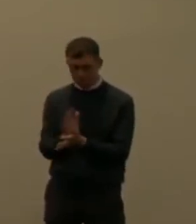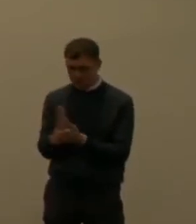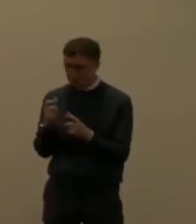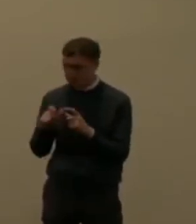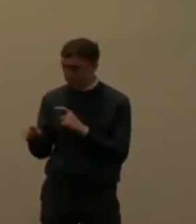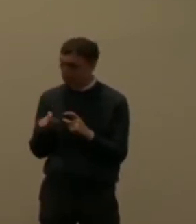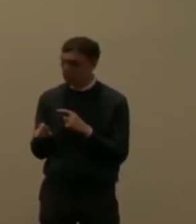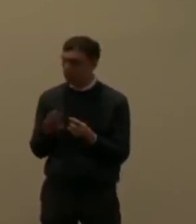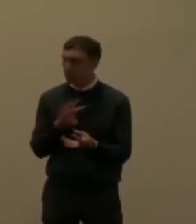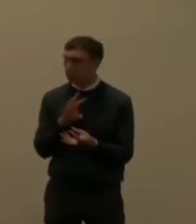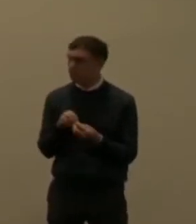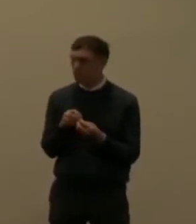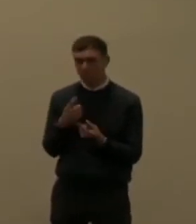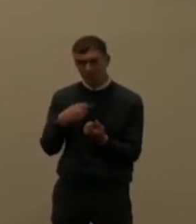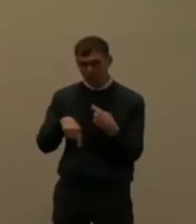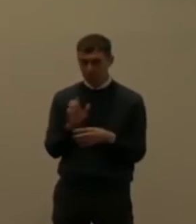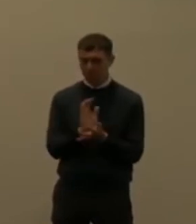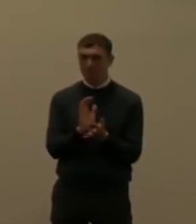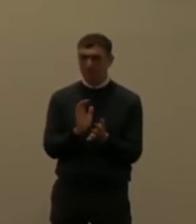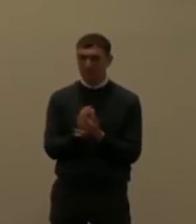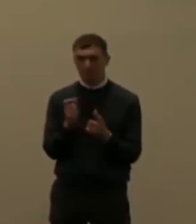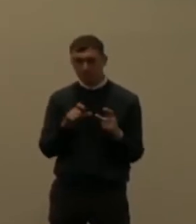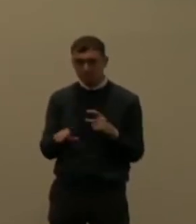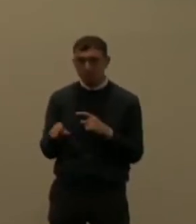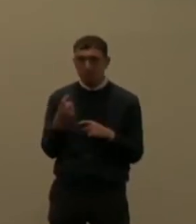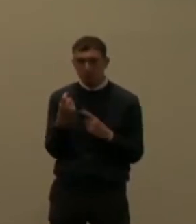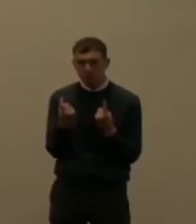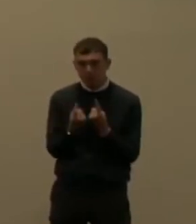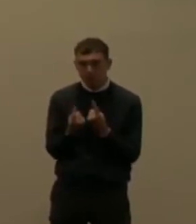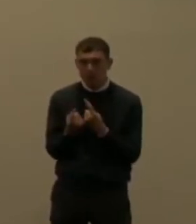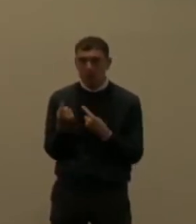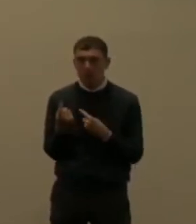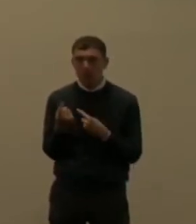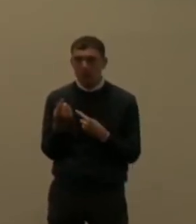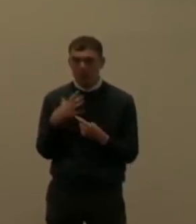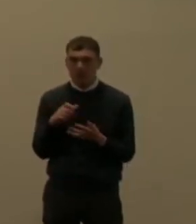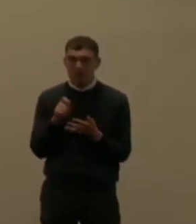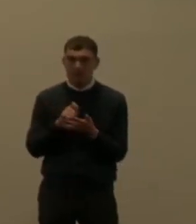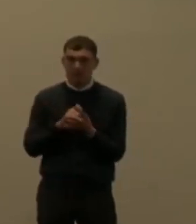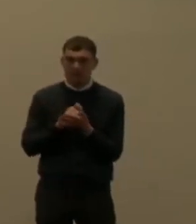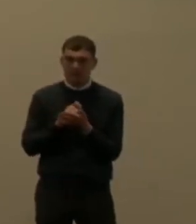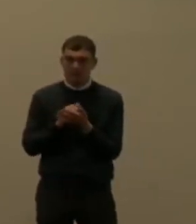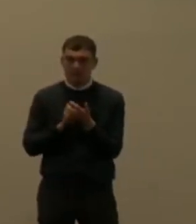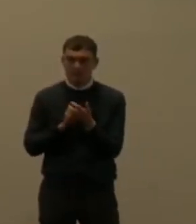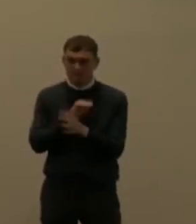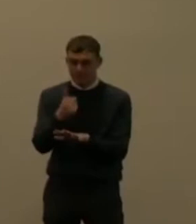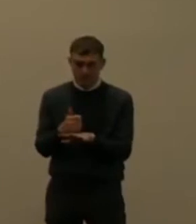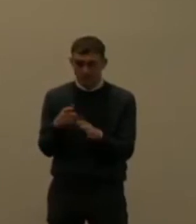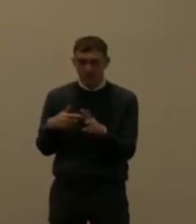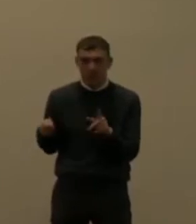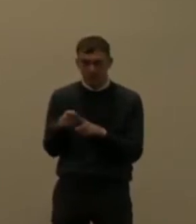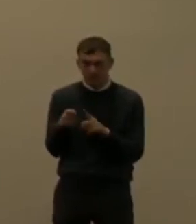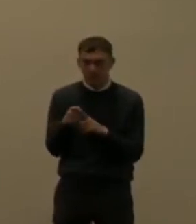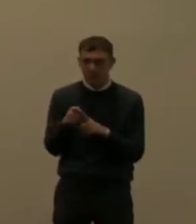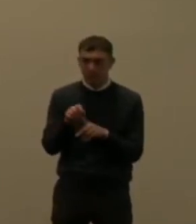application, and so on. Everyone is super happy. And we just need one thing, is for that application now to be ready and available in that